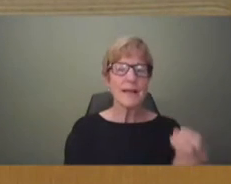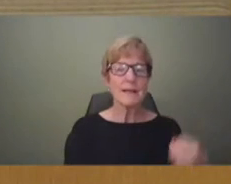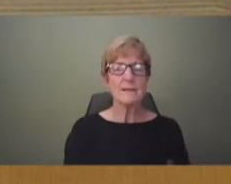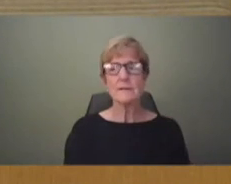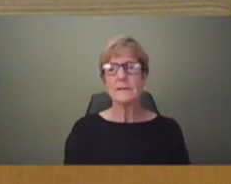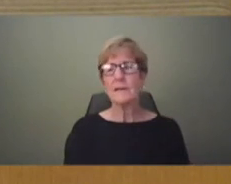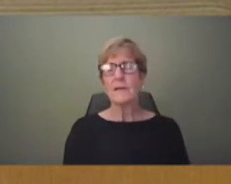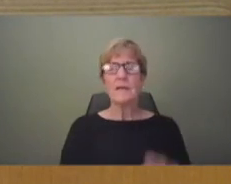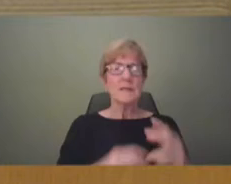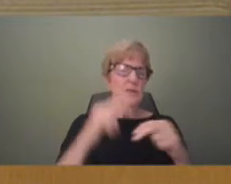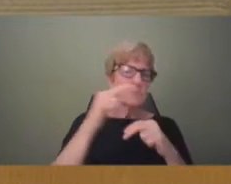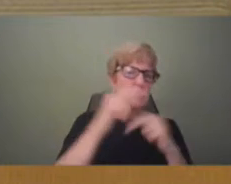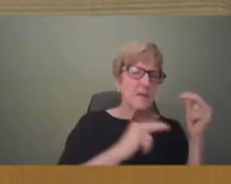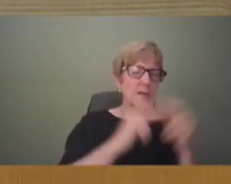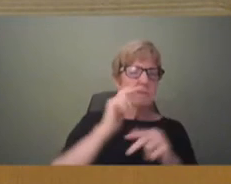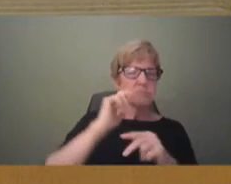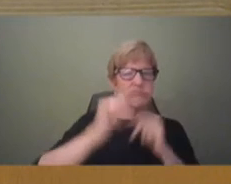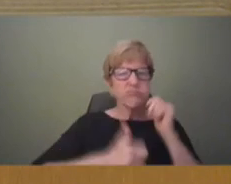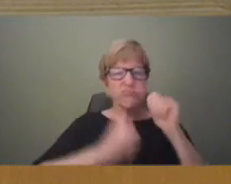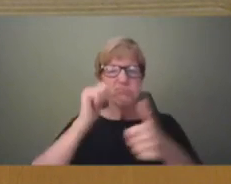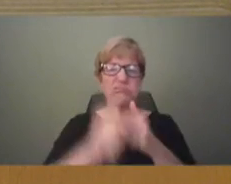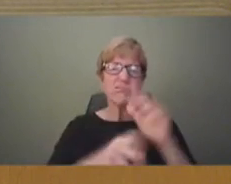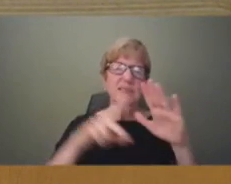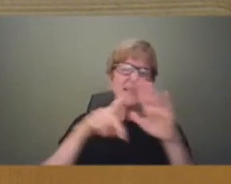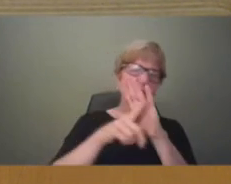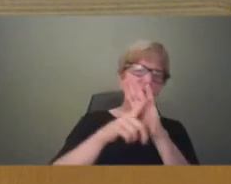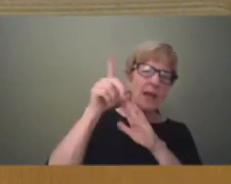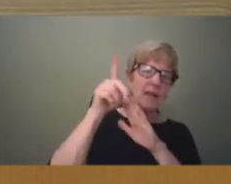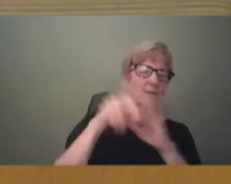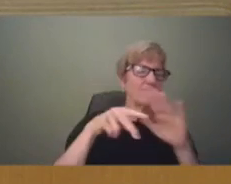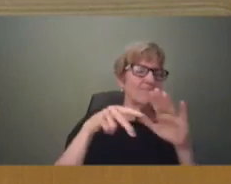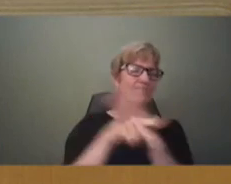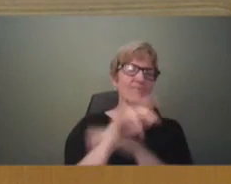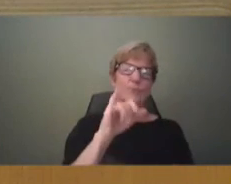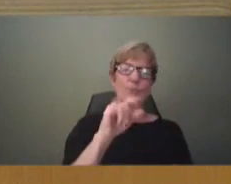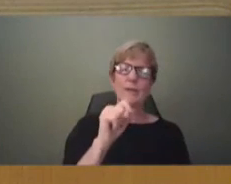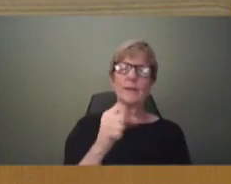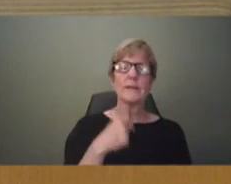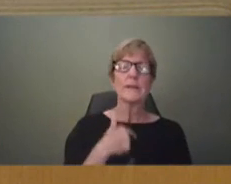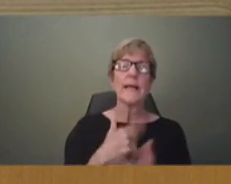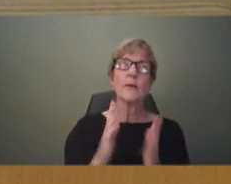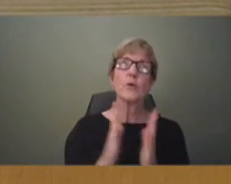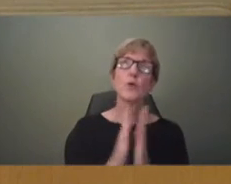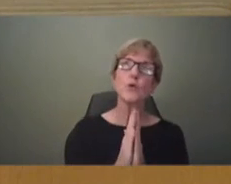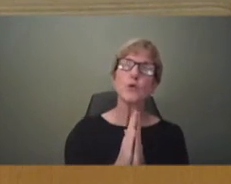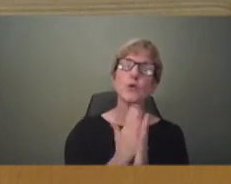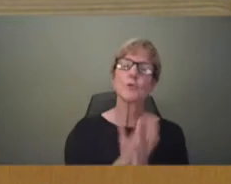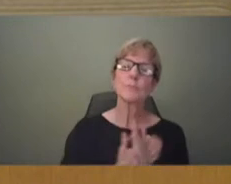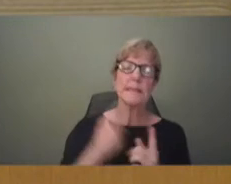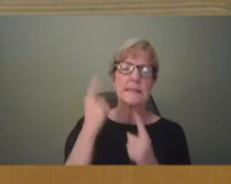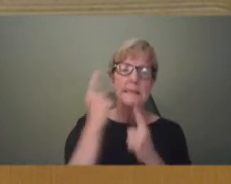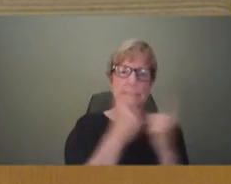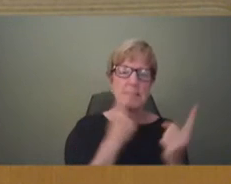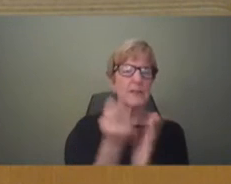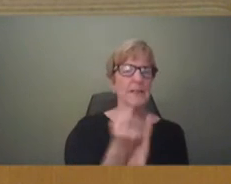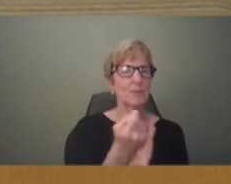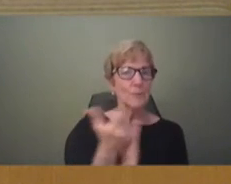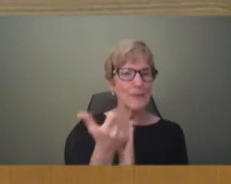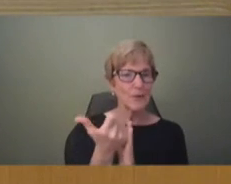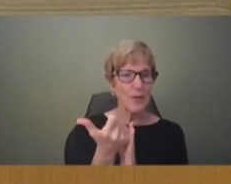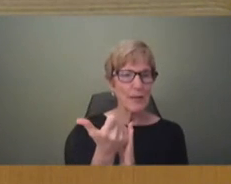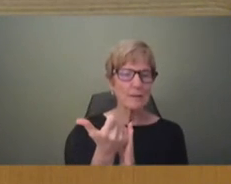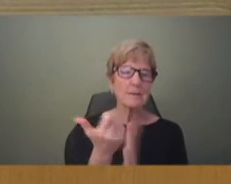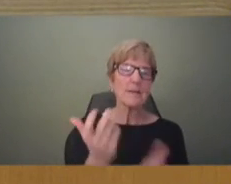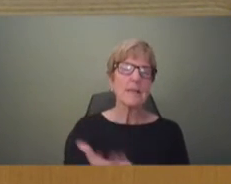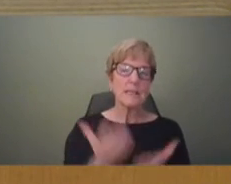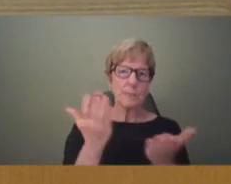developing that area is going to kill it completely kill it so I'm urging you please to consider it and reject the proposal